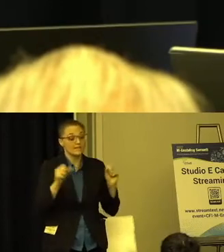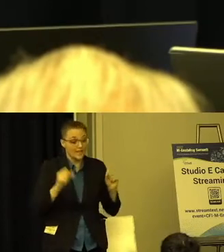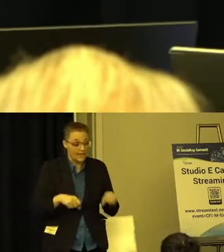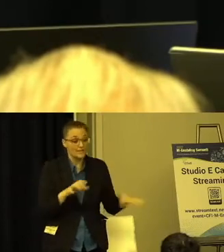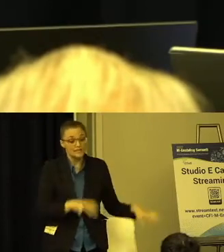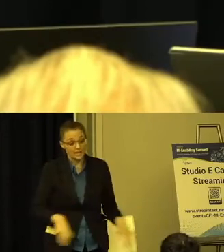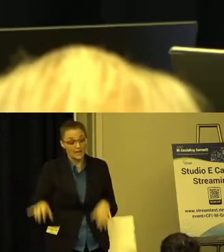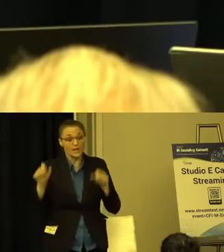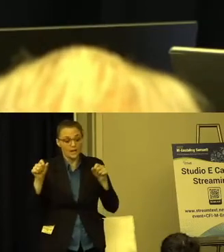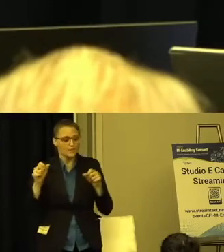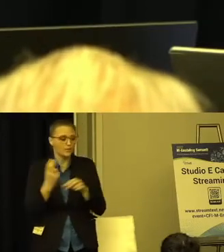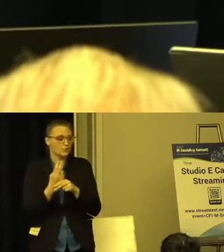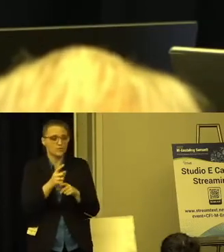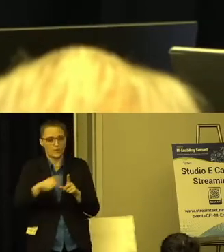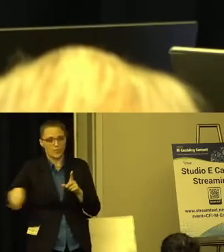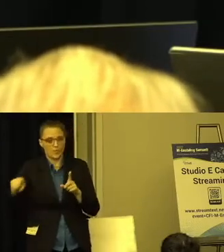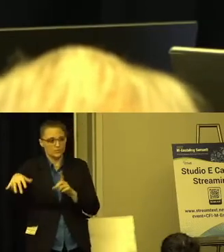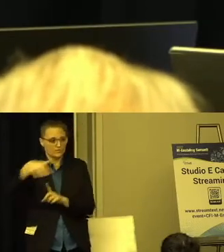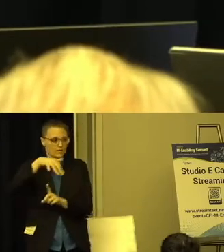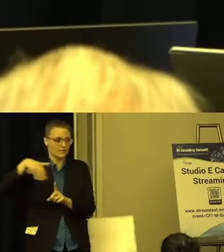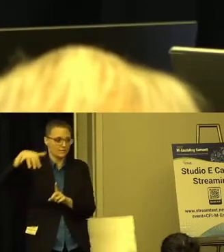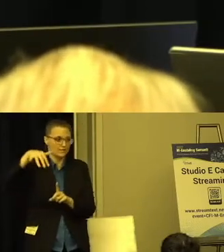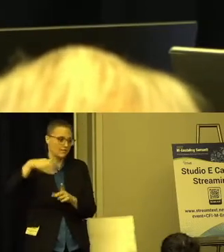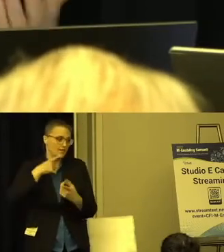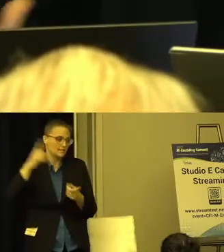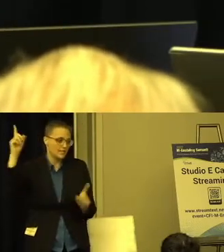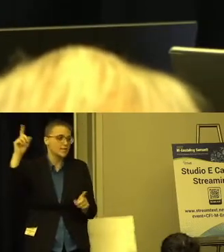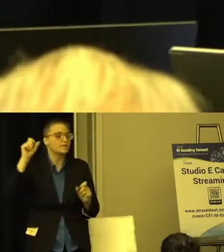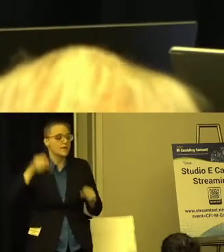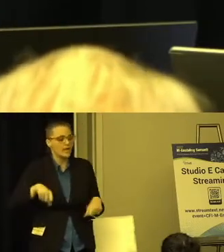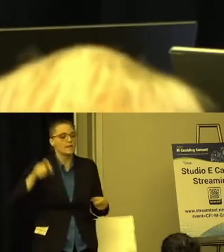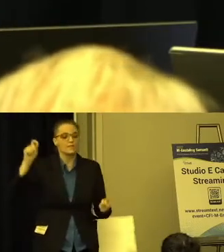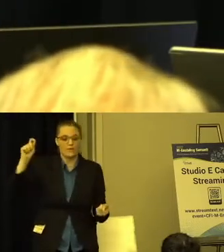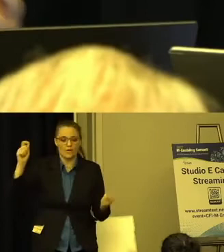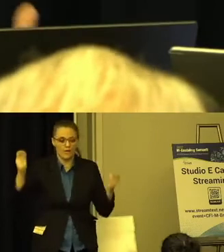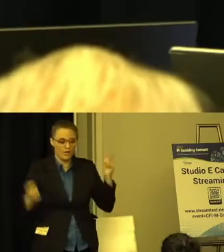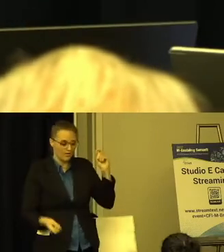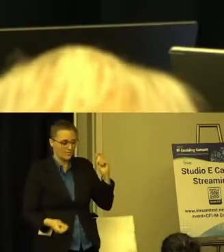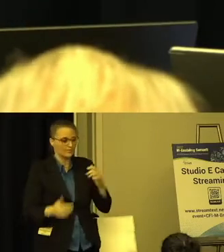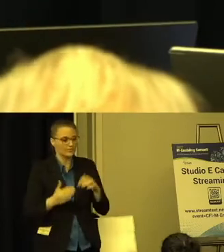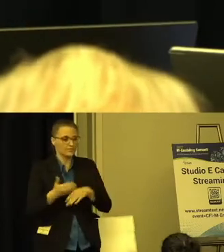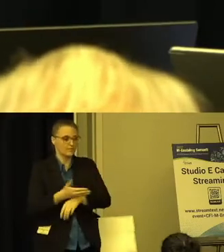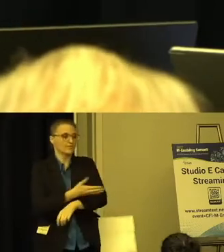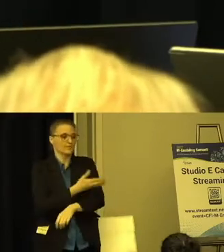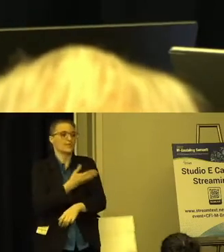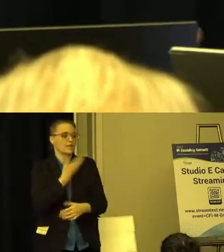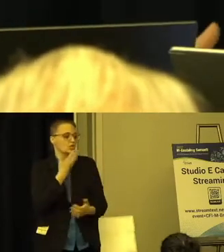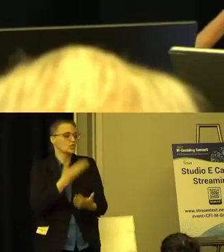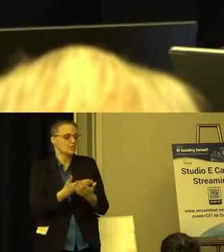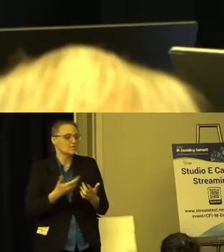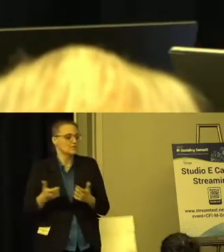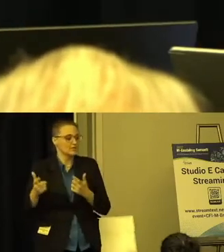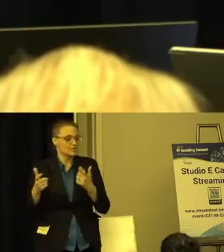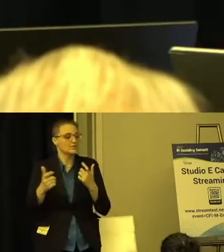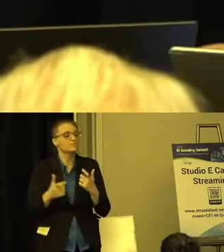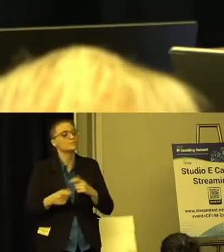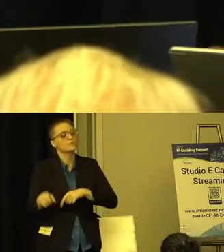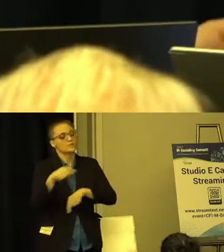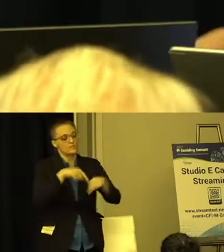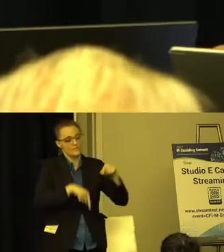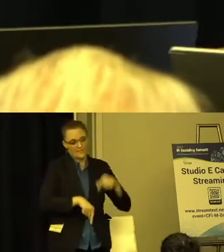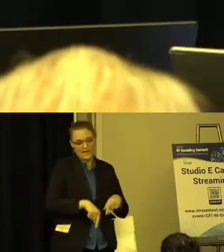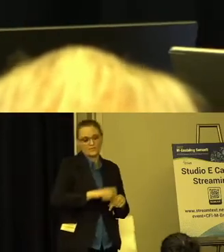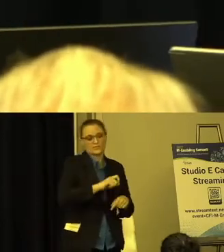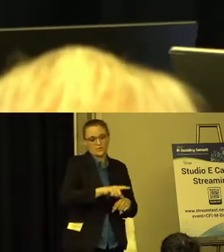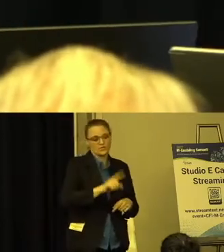and used in those settings effectively and can evolve at a good speed and so forth, which brings us back to the question